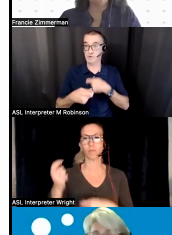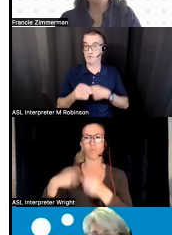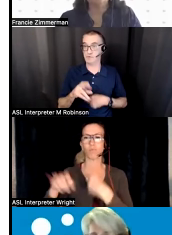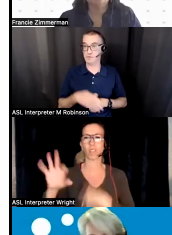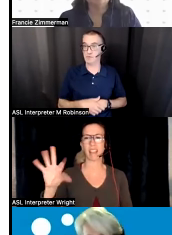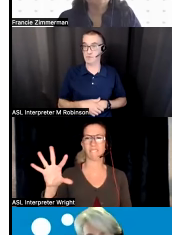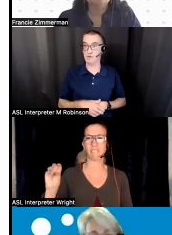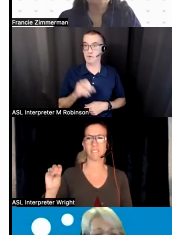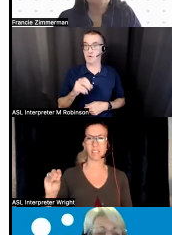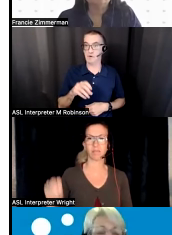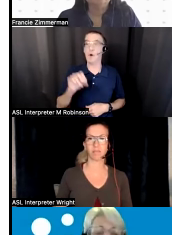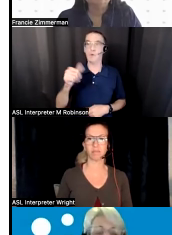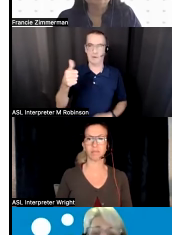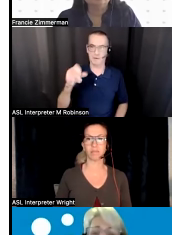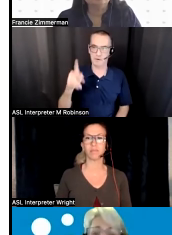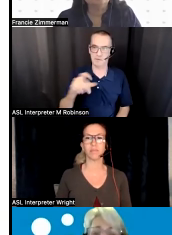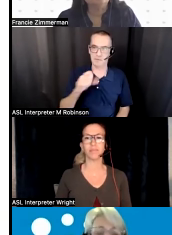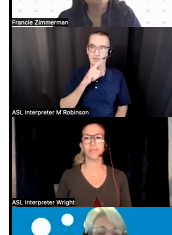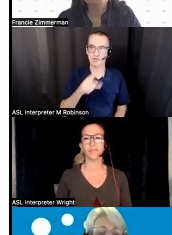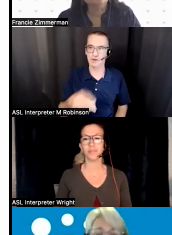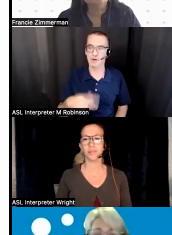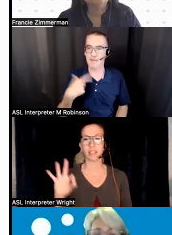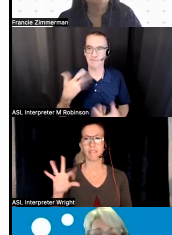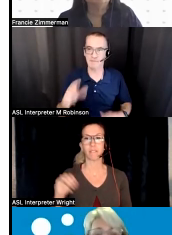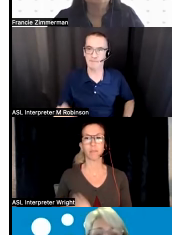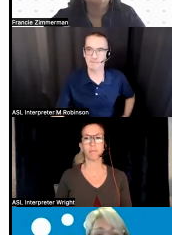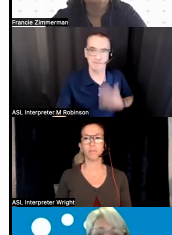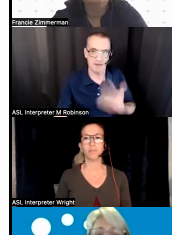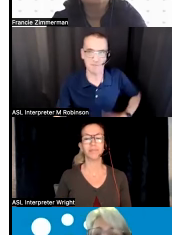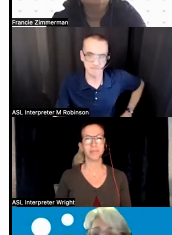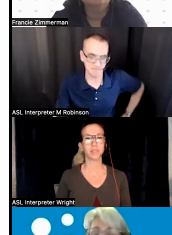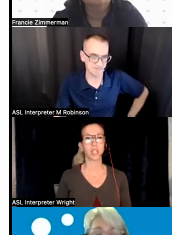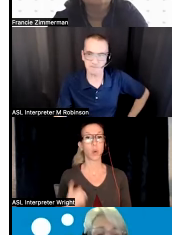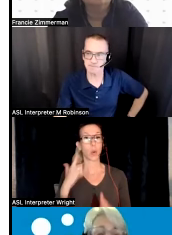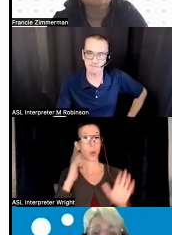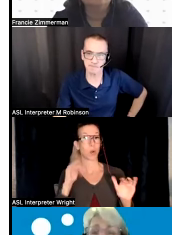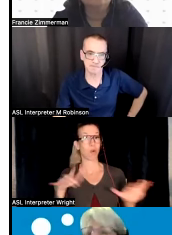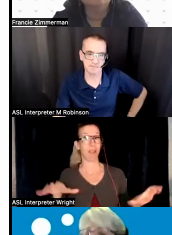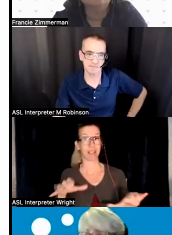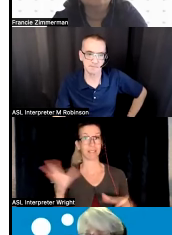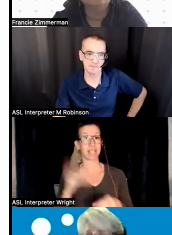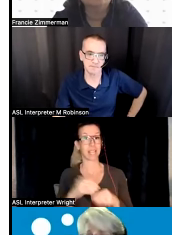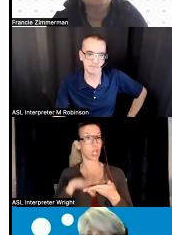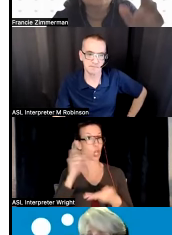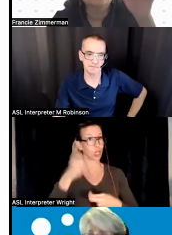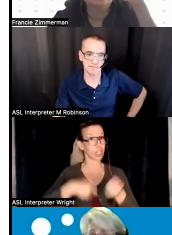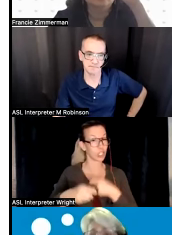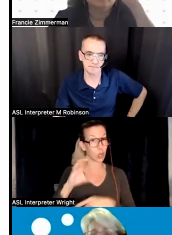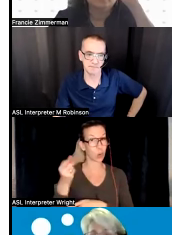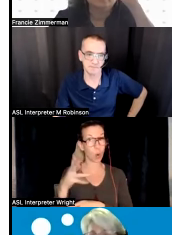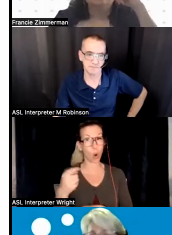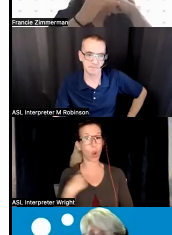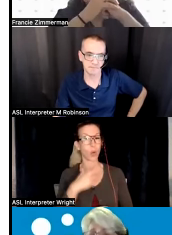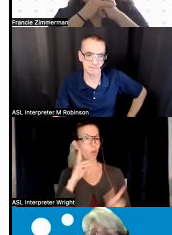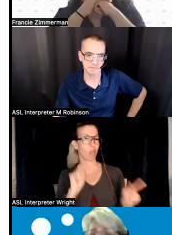meat of our day, we're going to hopefully today, we want you to actively engage in the Learning Exchange cohort. We're going to keep an eye on the chat, so